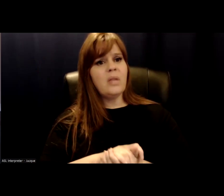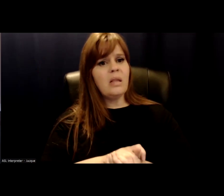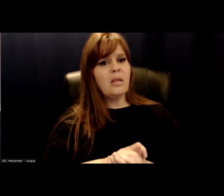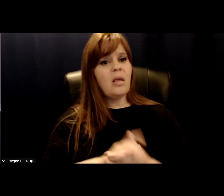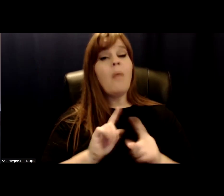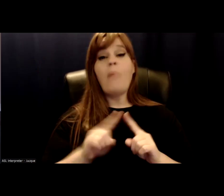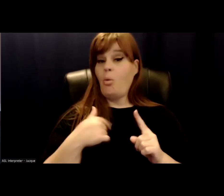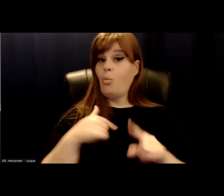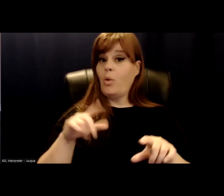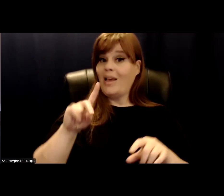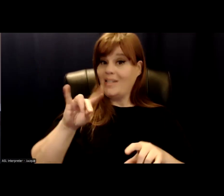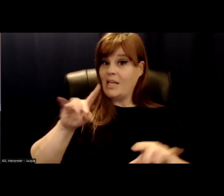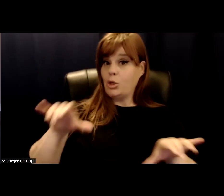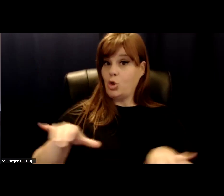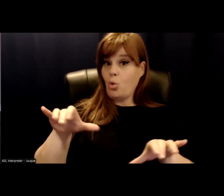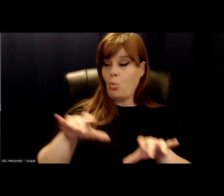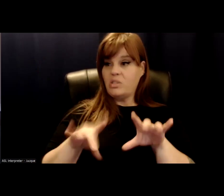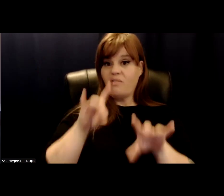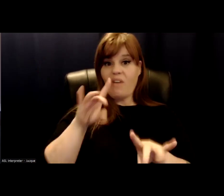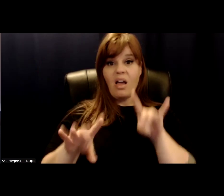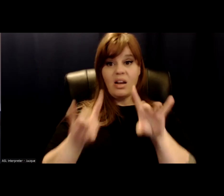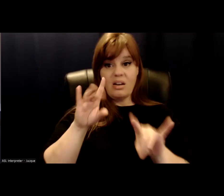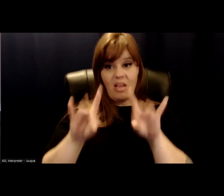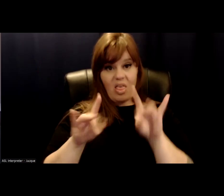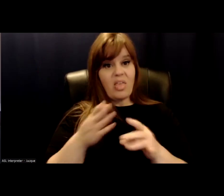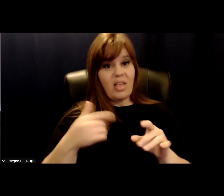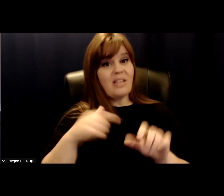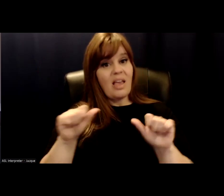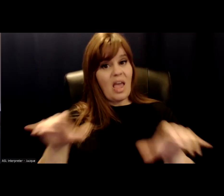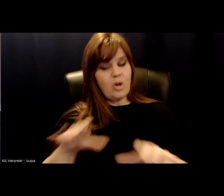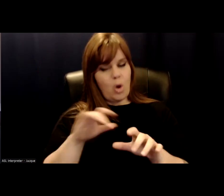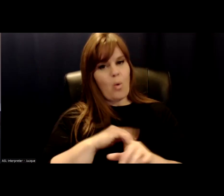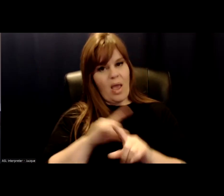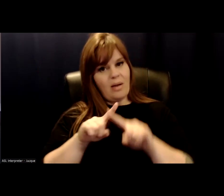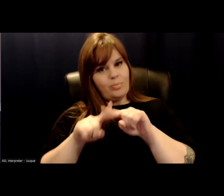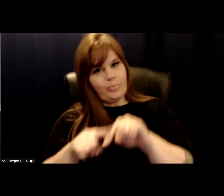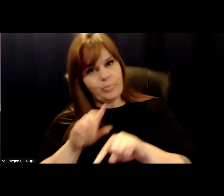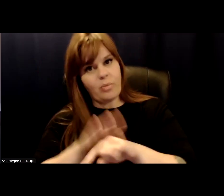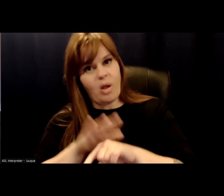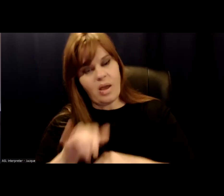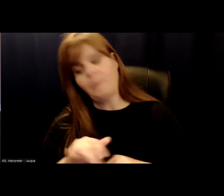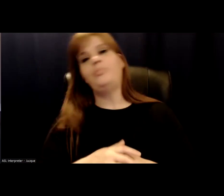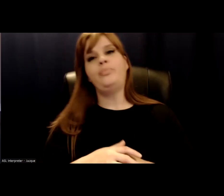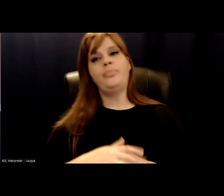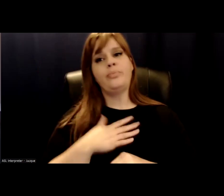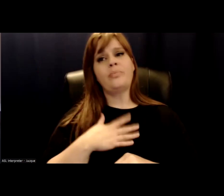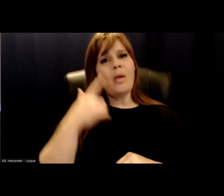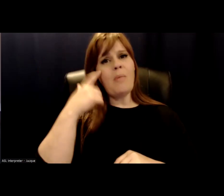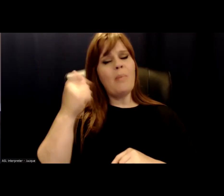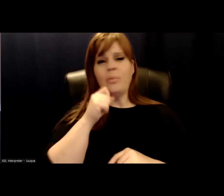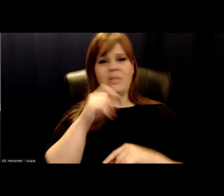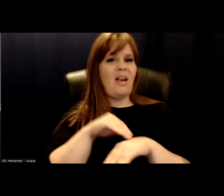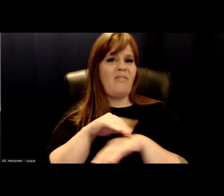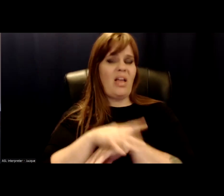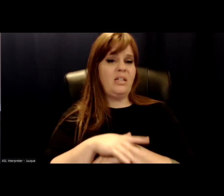can do and lean into those. So because my memory is not affected, the trio that I